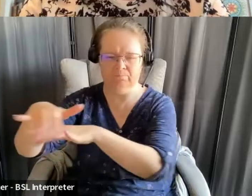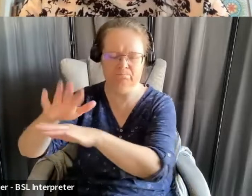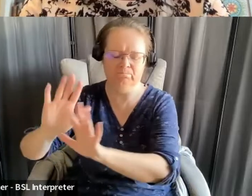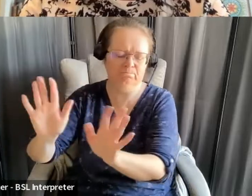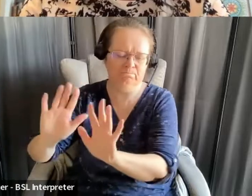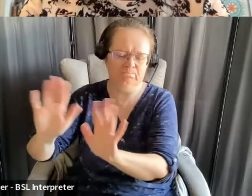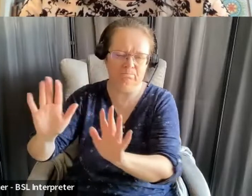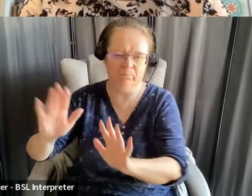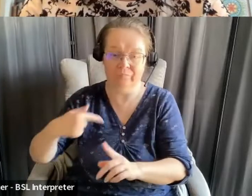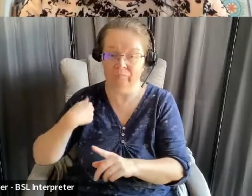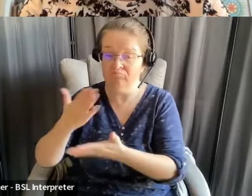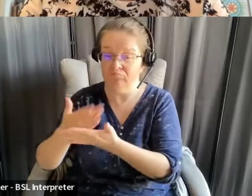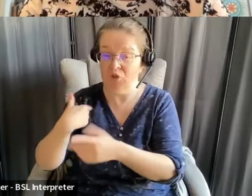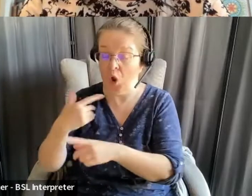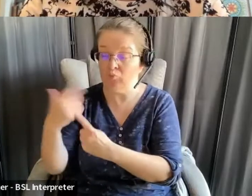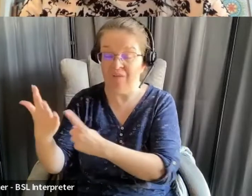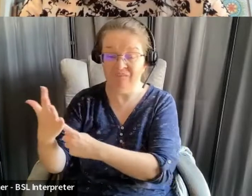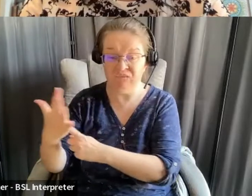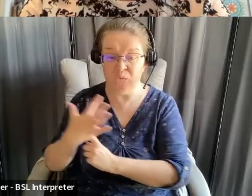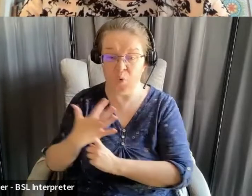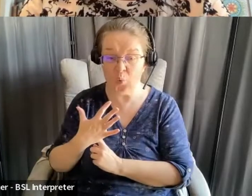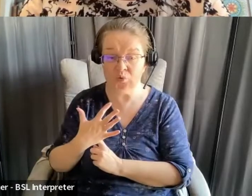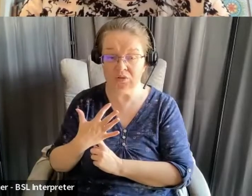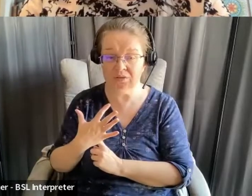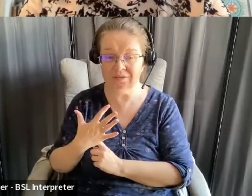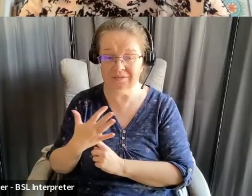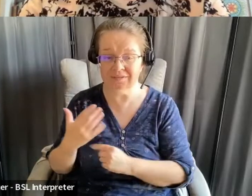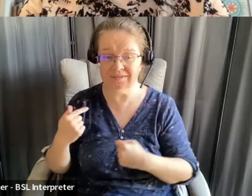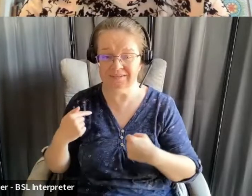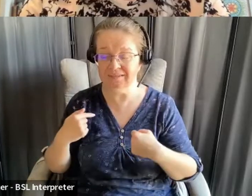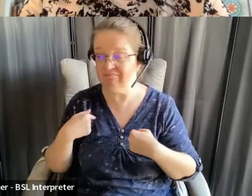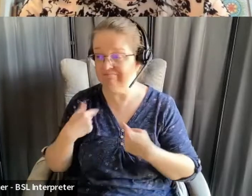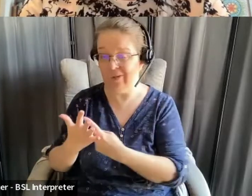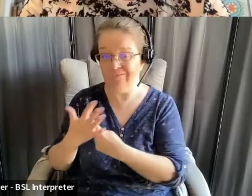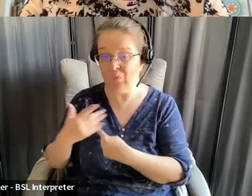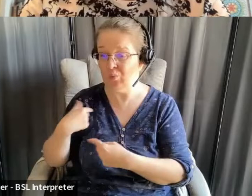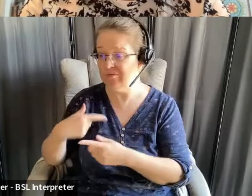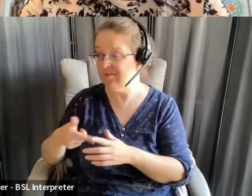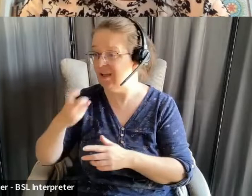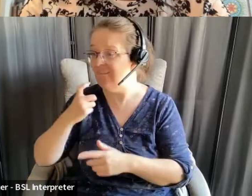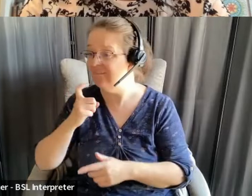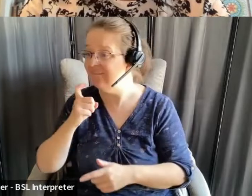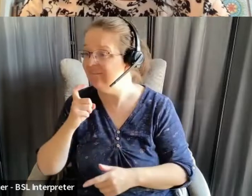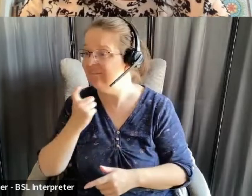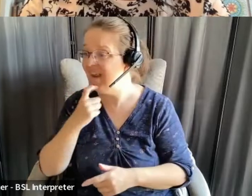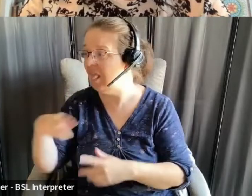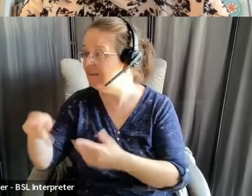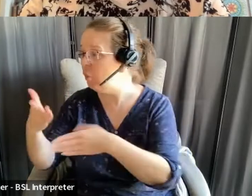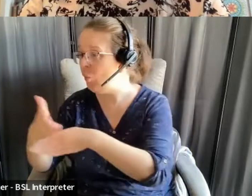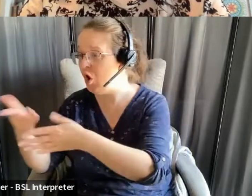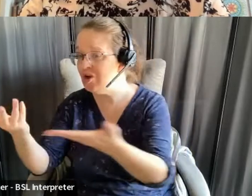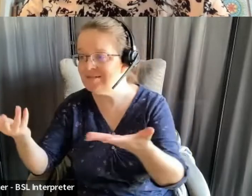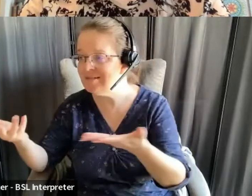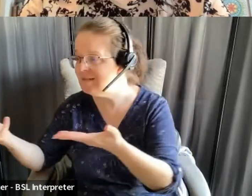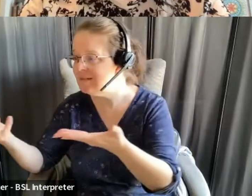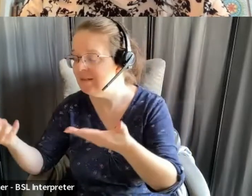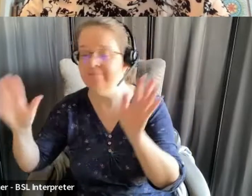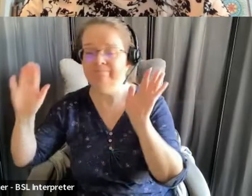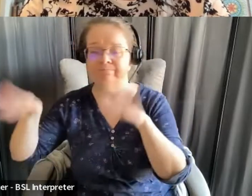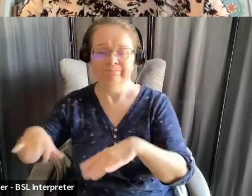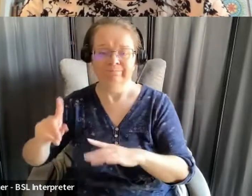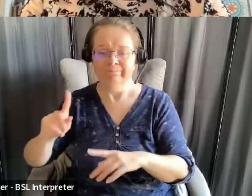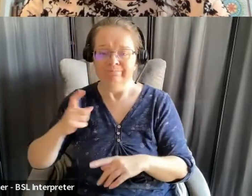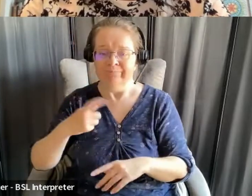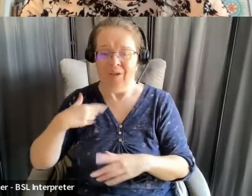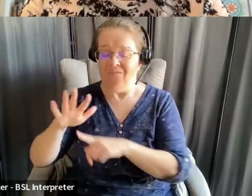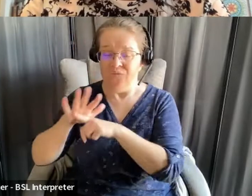I was forced, because I couldn't find any further employment back in Finland, to move back to the UK.